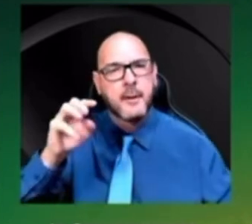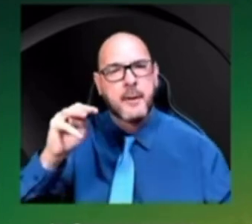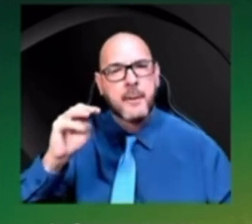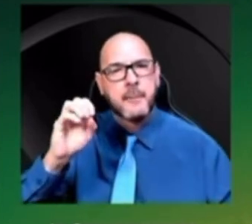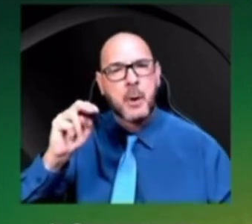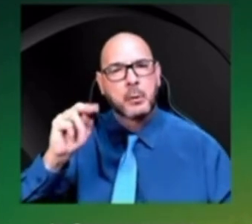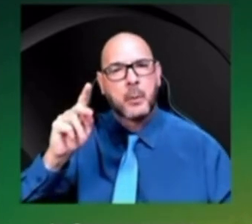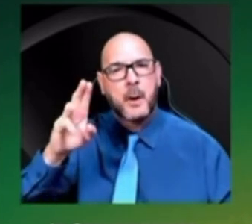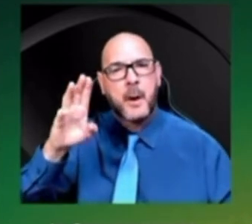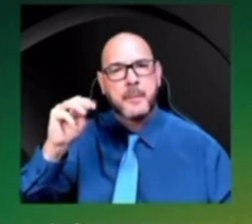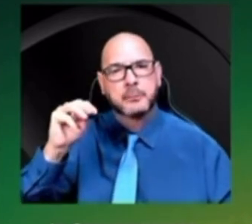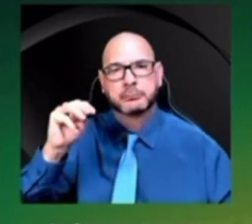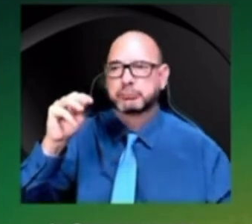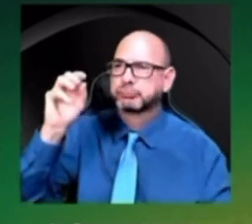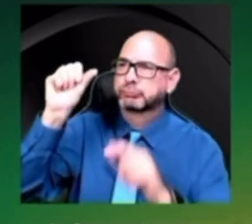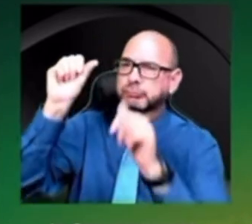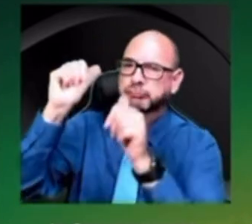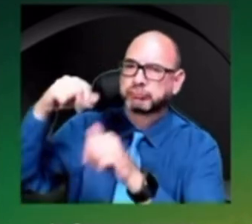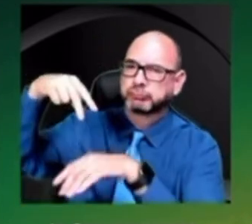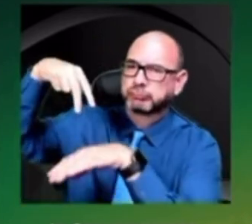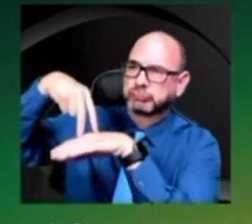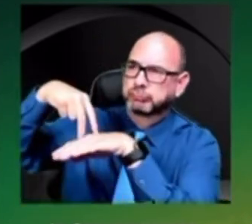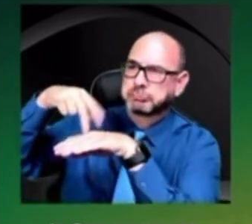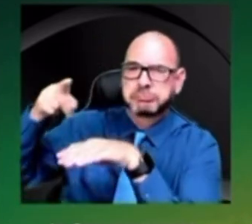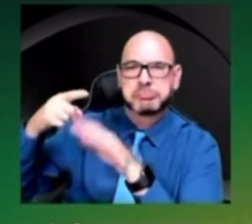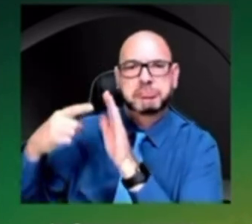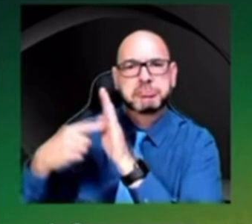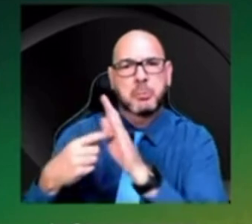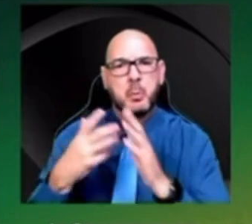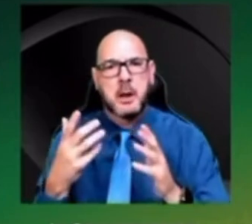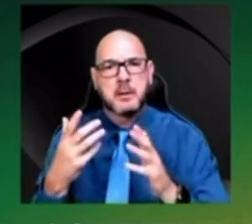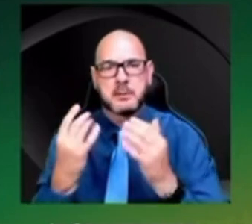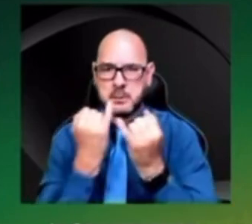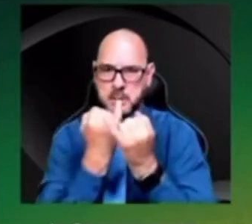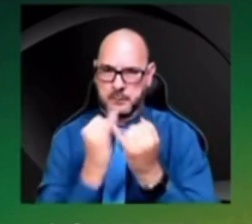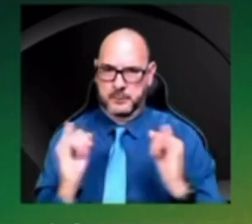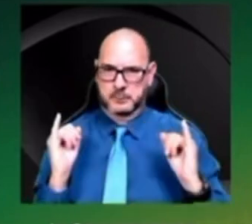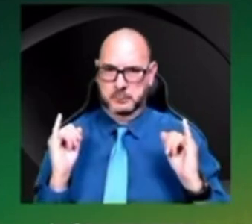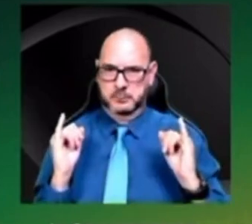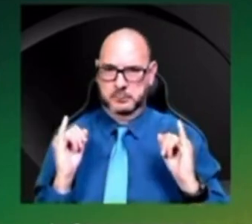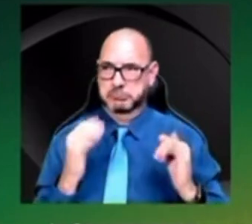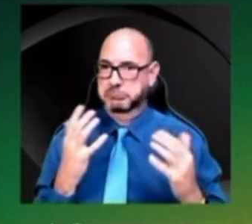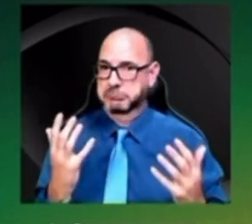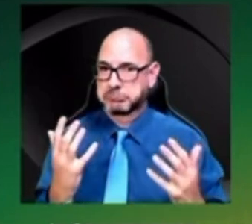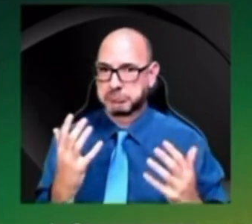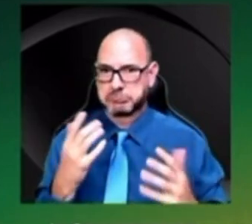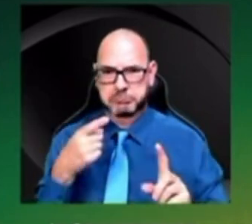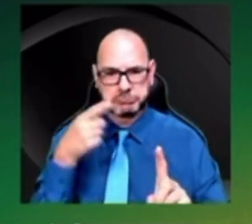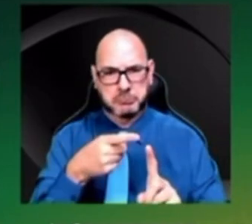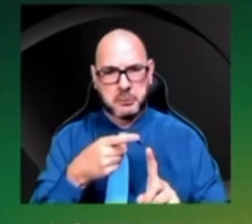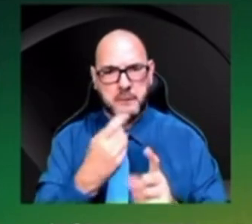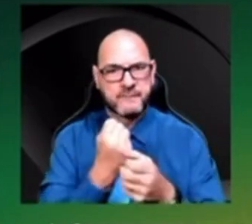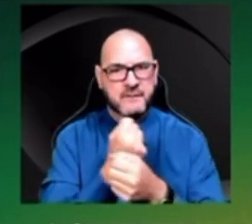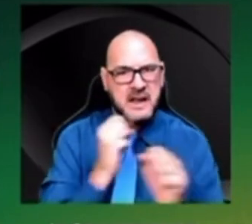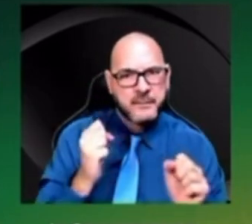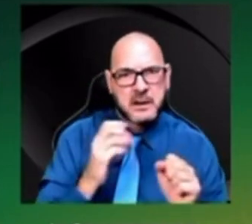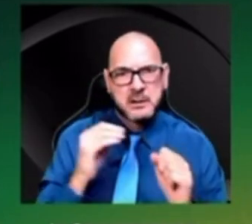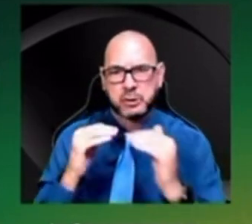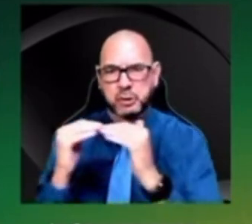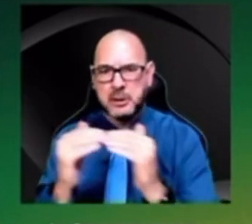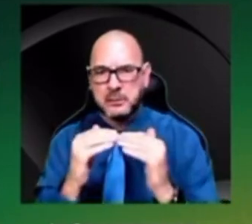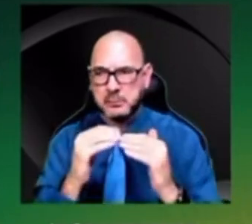independence is honored, and it's about freedom and justice. And the speech was